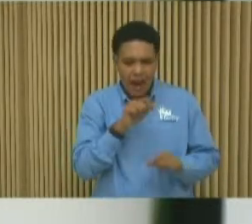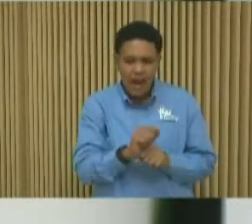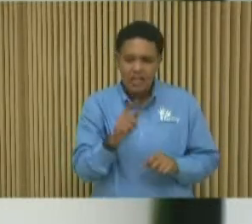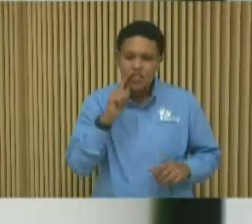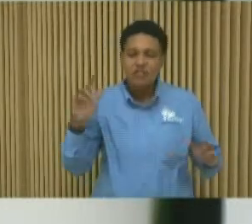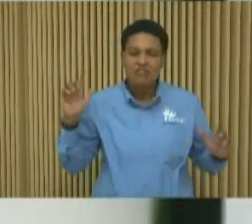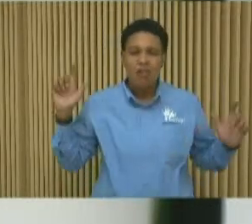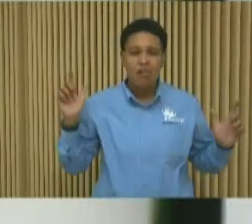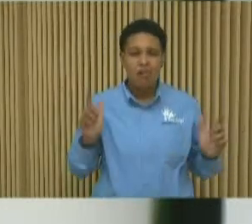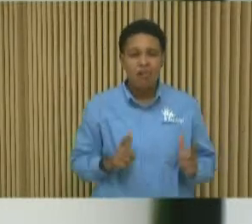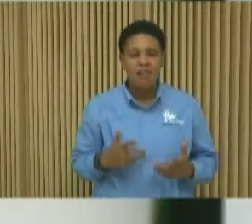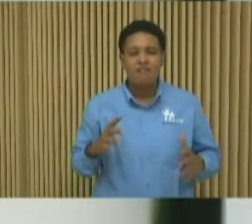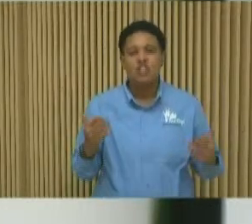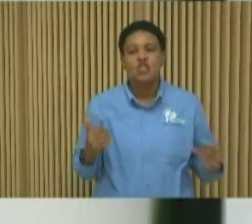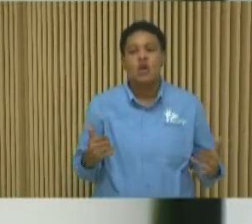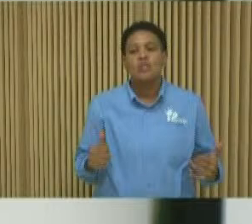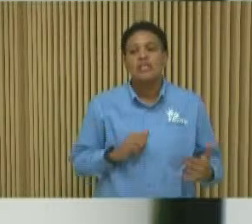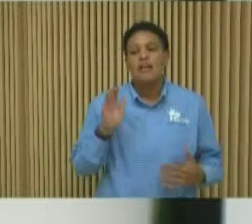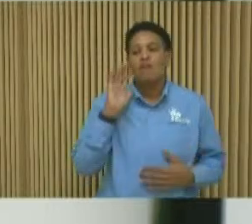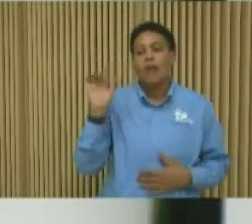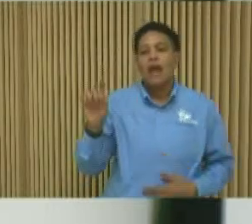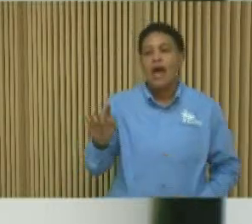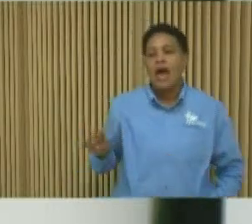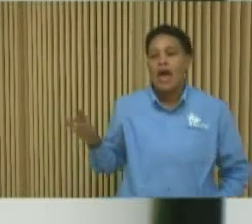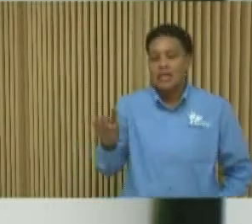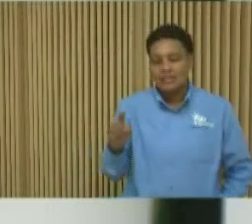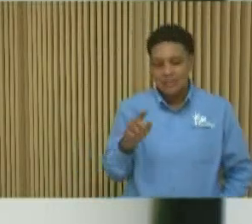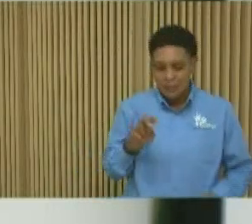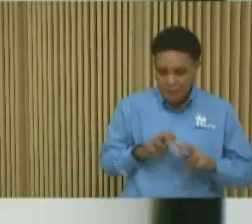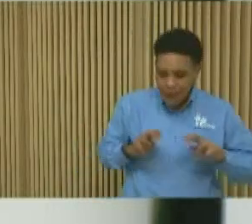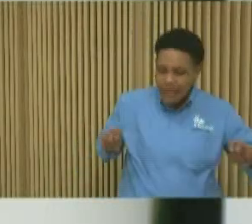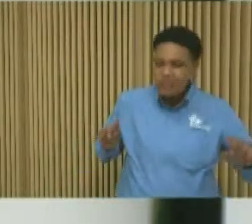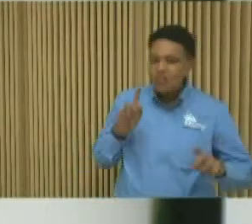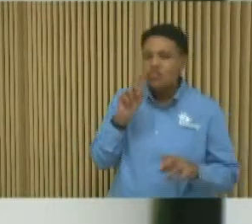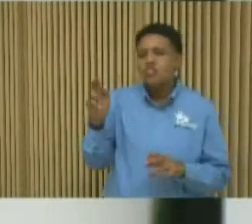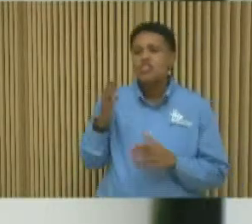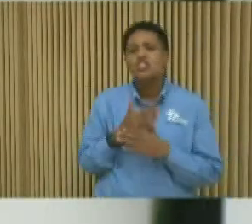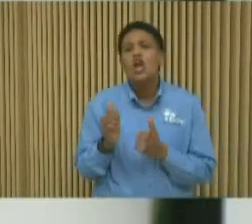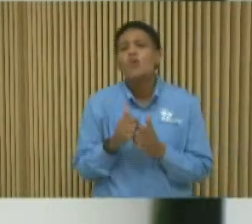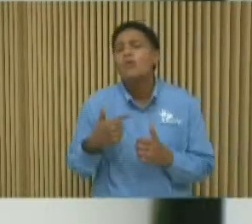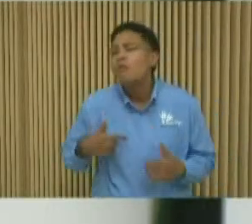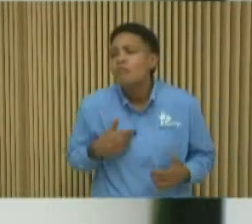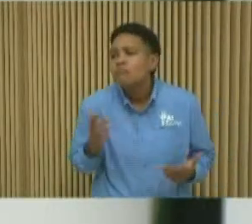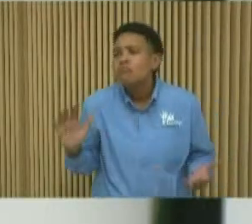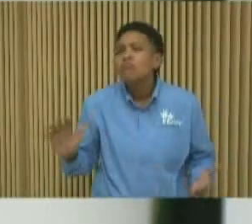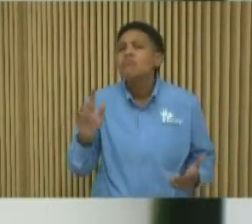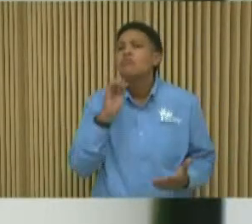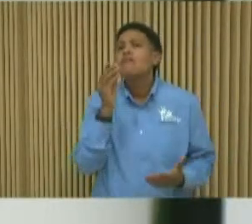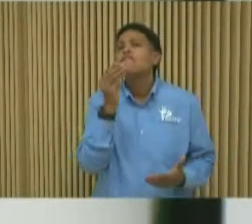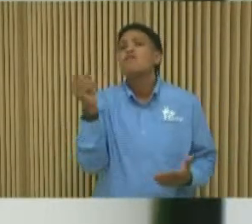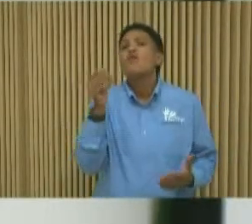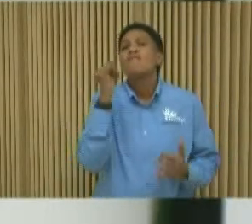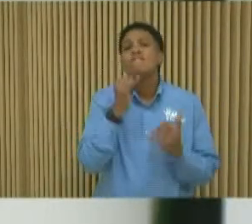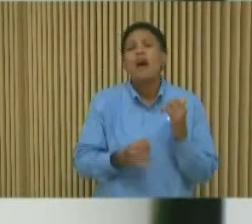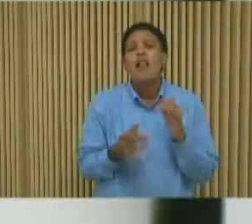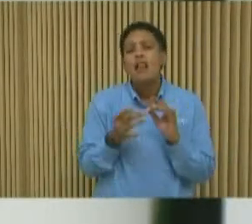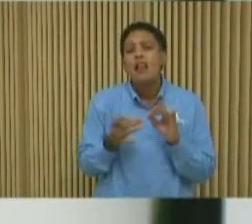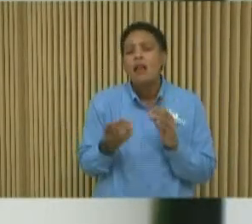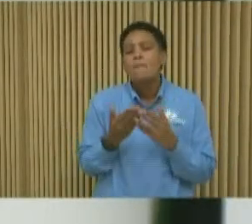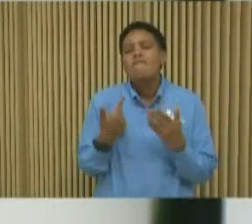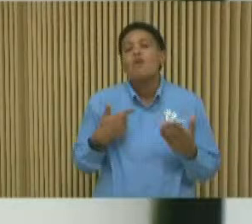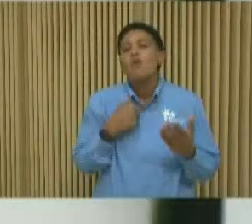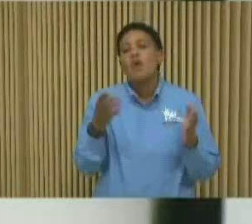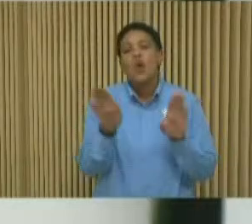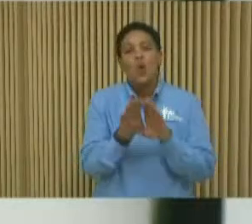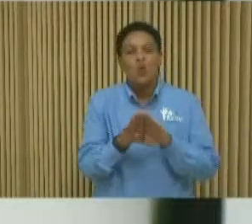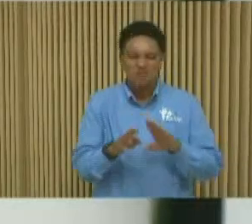winding down now, so I am going to ask my panelists to just share with us a few final words before we go.